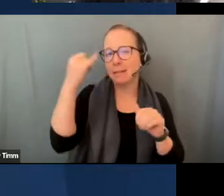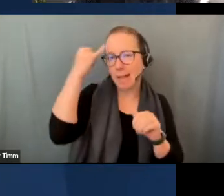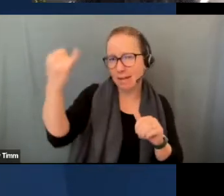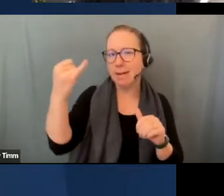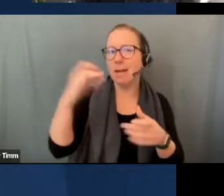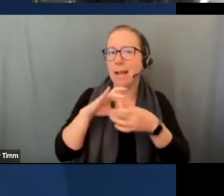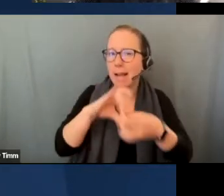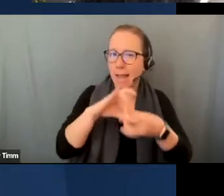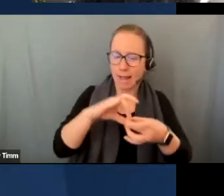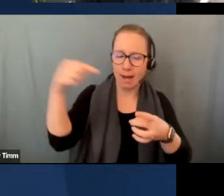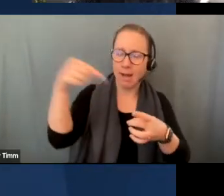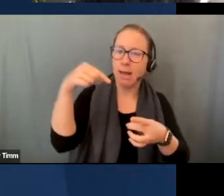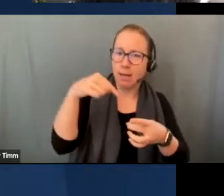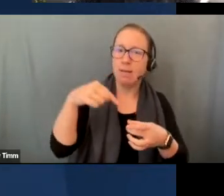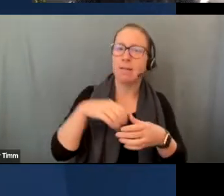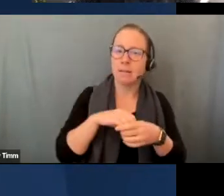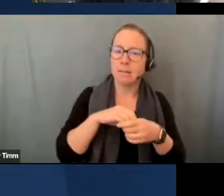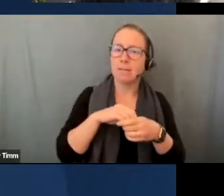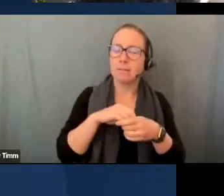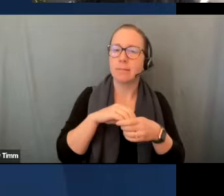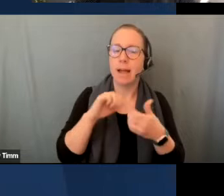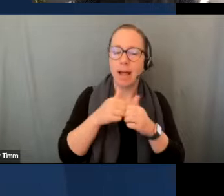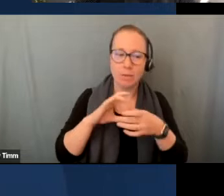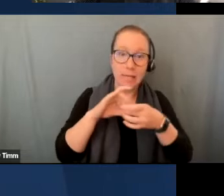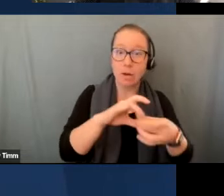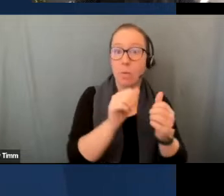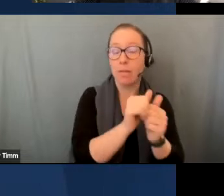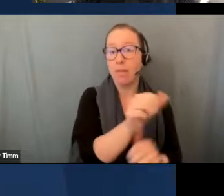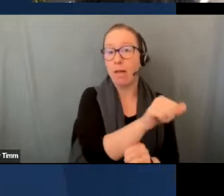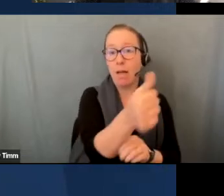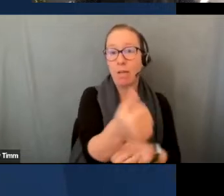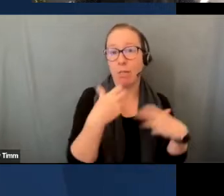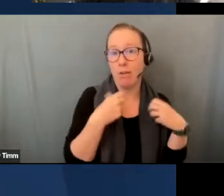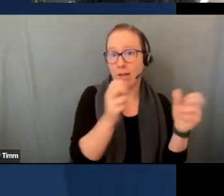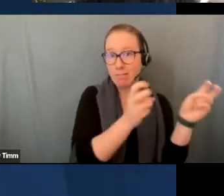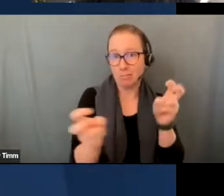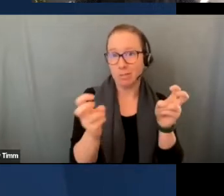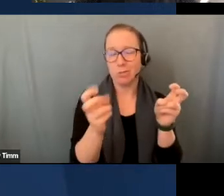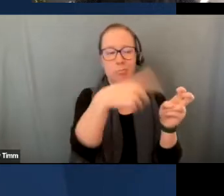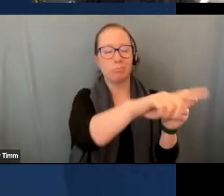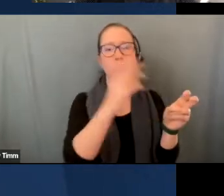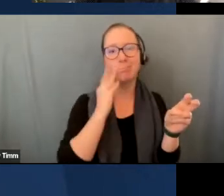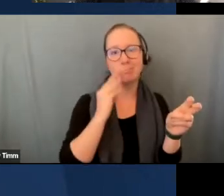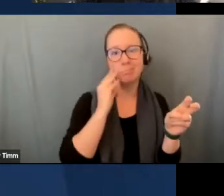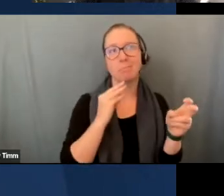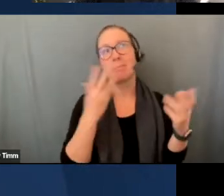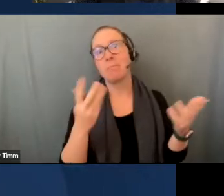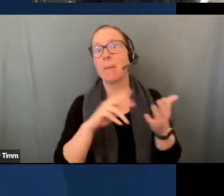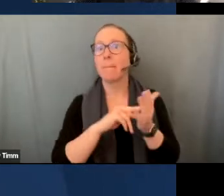connect to other health issues that people in our community are dealing with, whether that's a